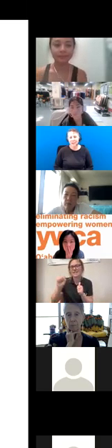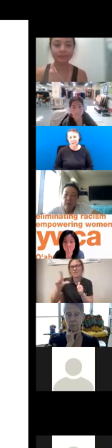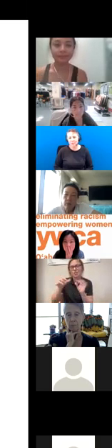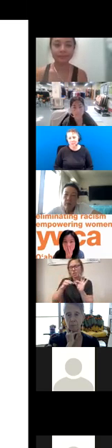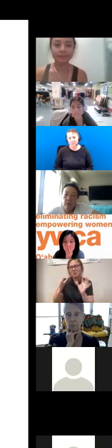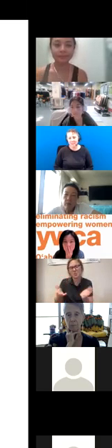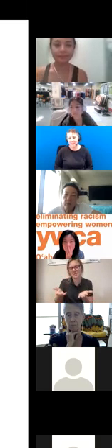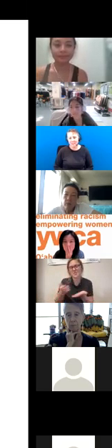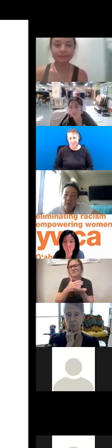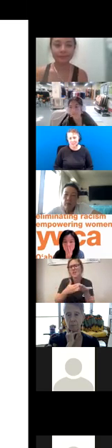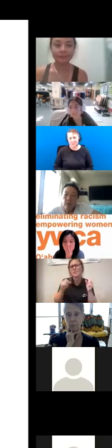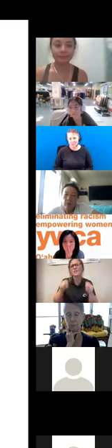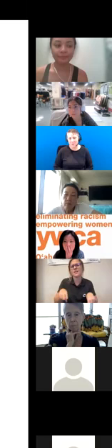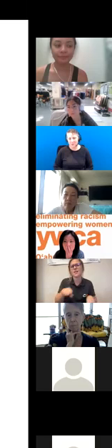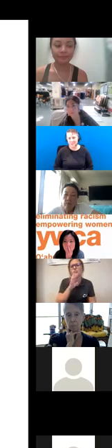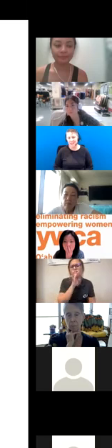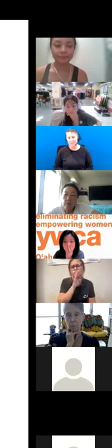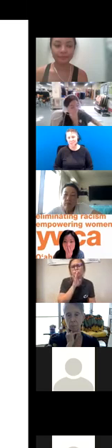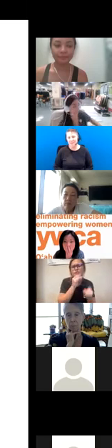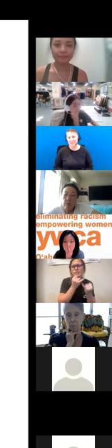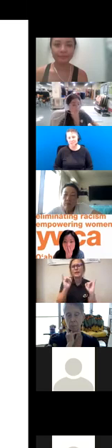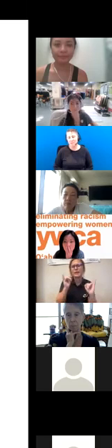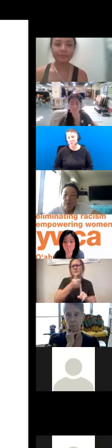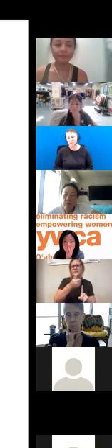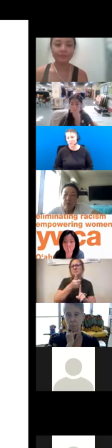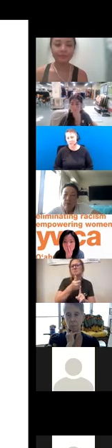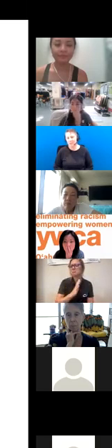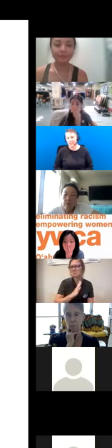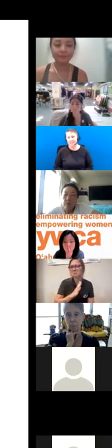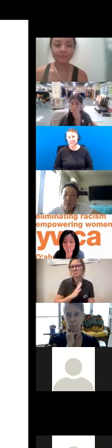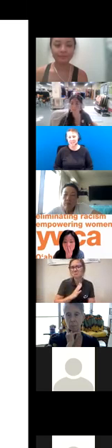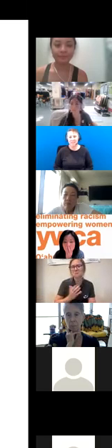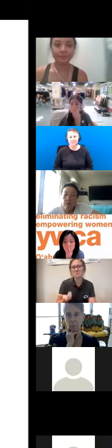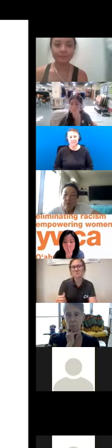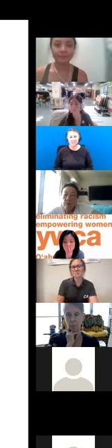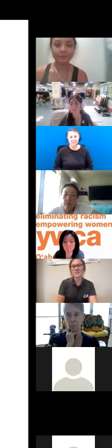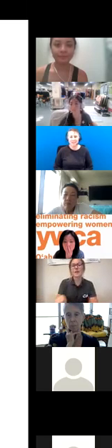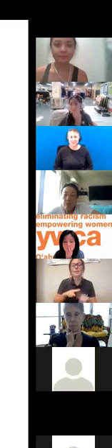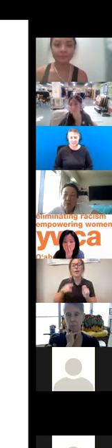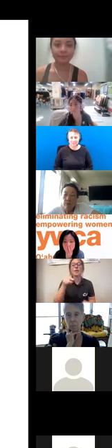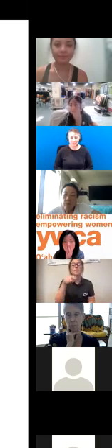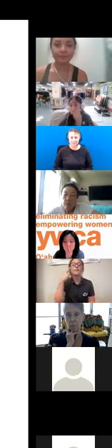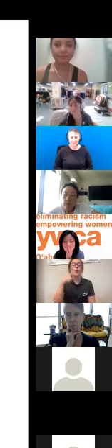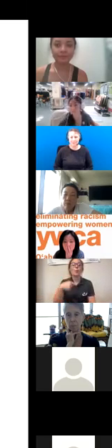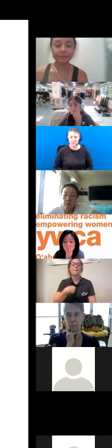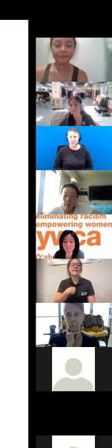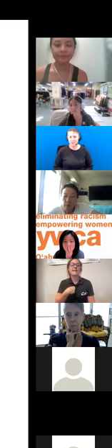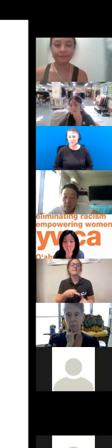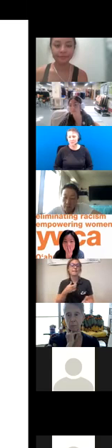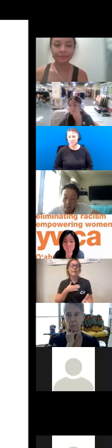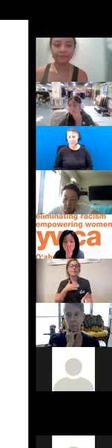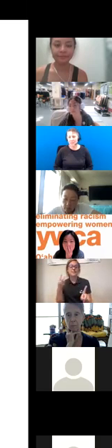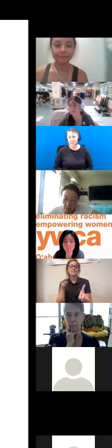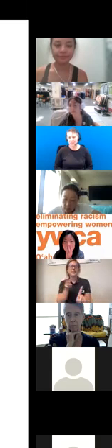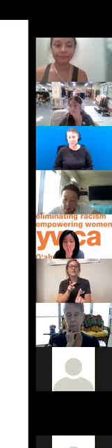Now, not everyone needs an interpreter all the time, but some people do speak, like I said, and read lips. But